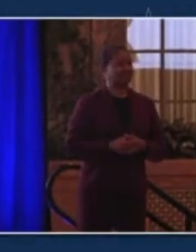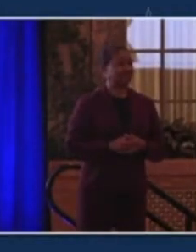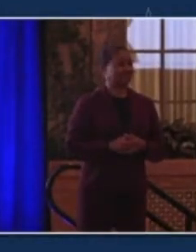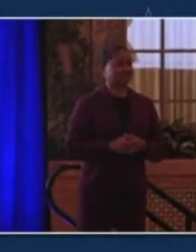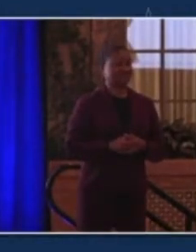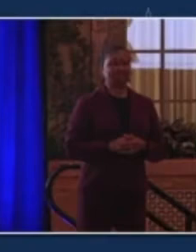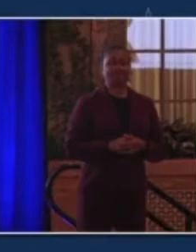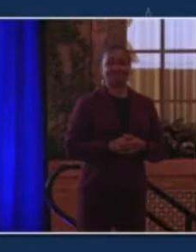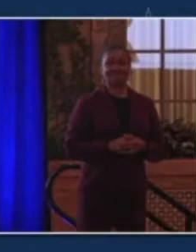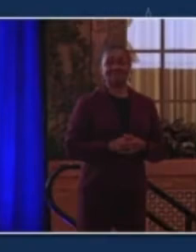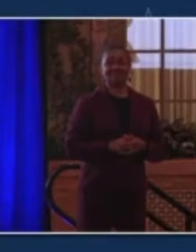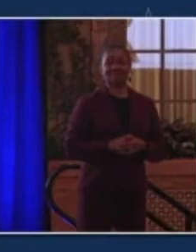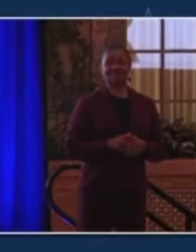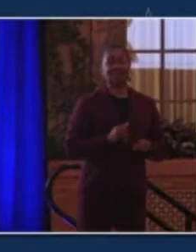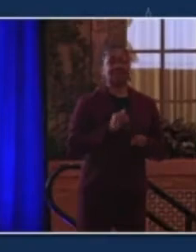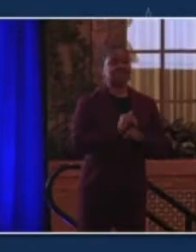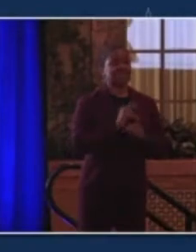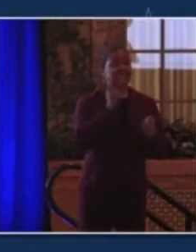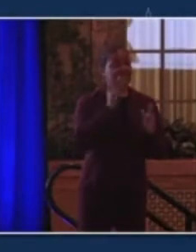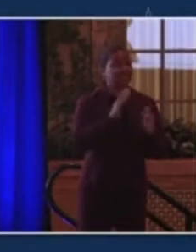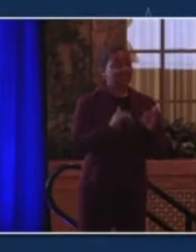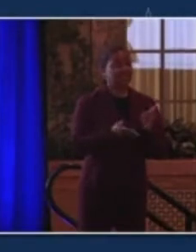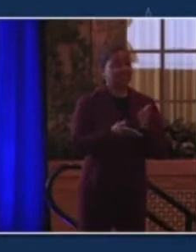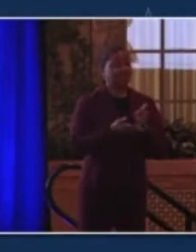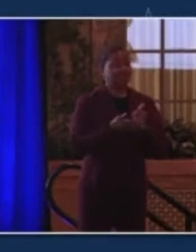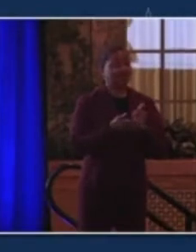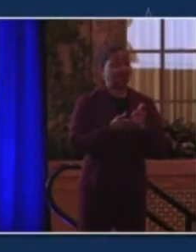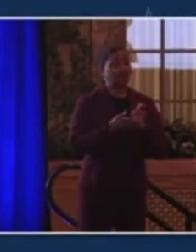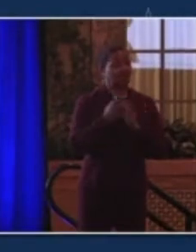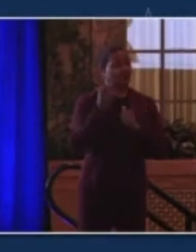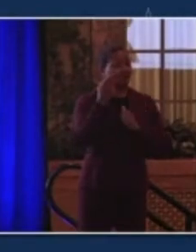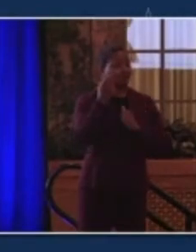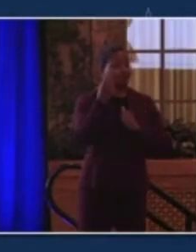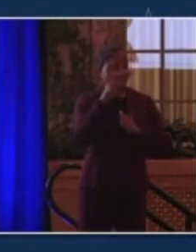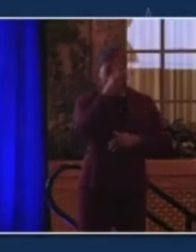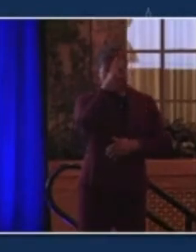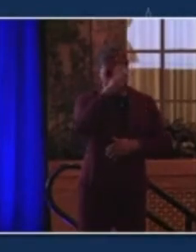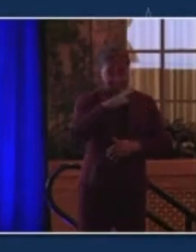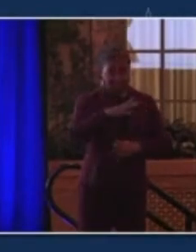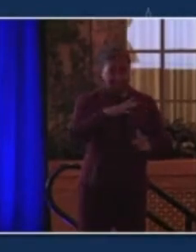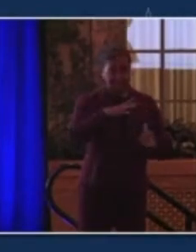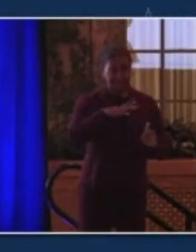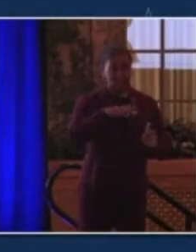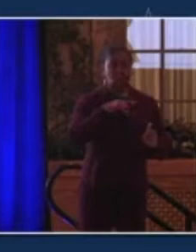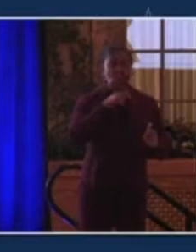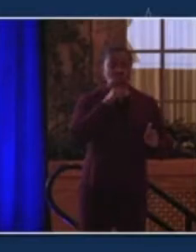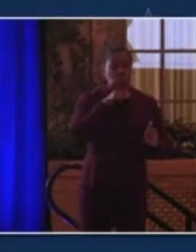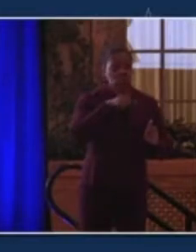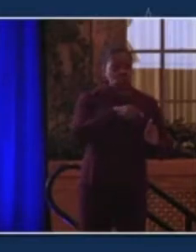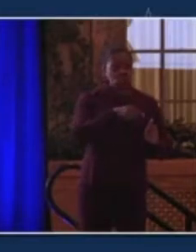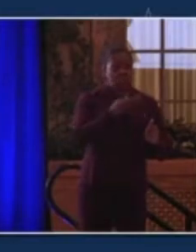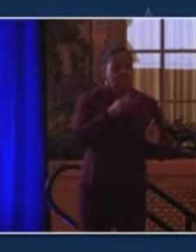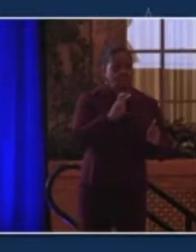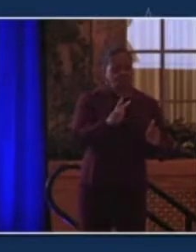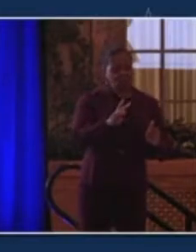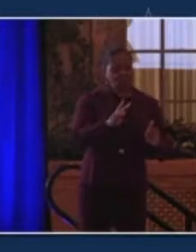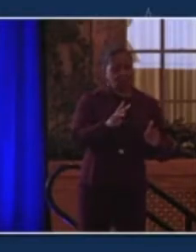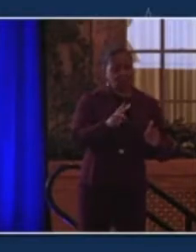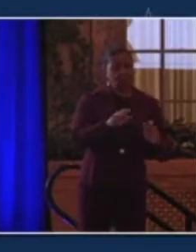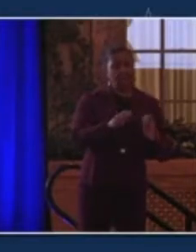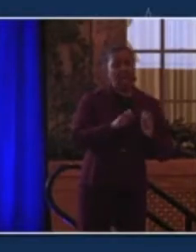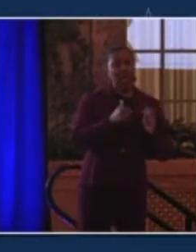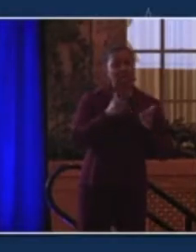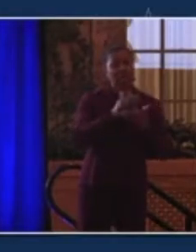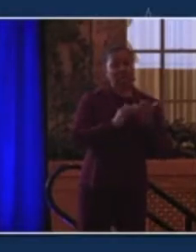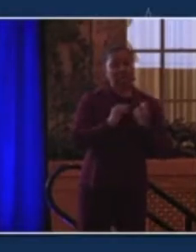Well, tonight's guests have helped to paint a picture of the man, the movement, and the history. A big part of the